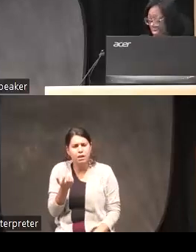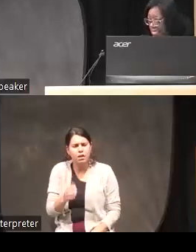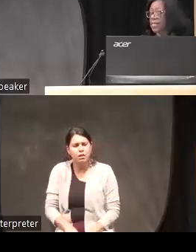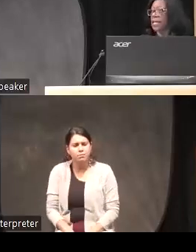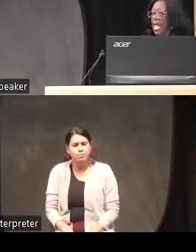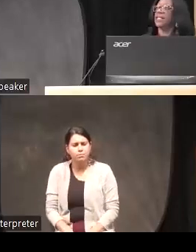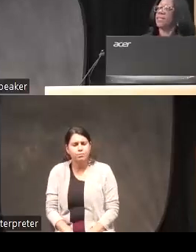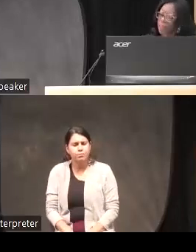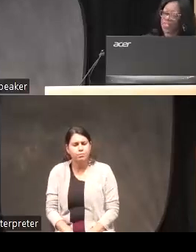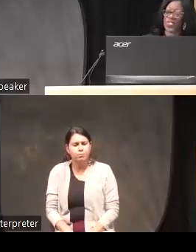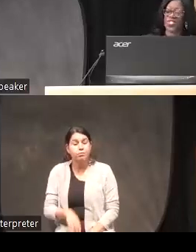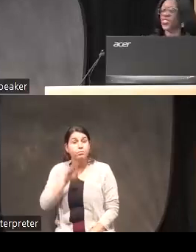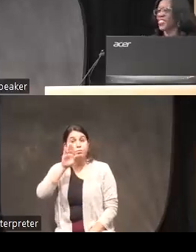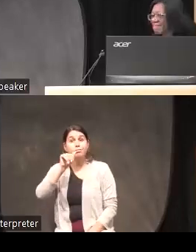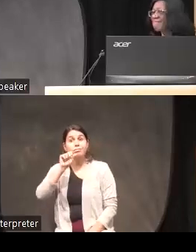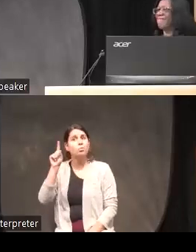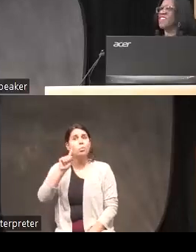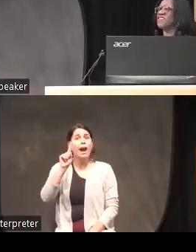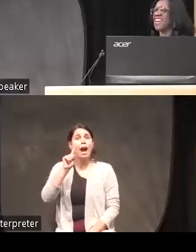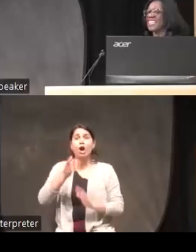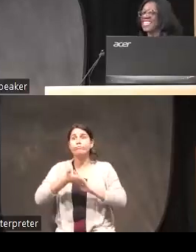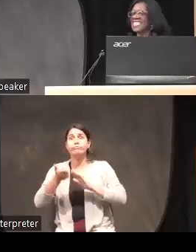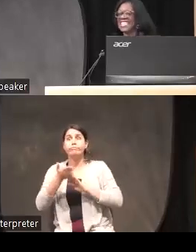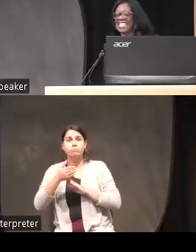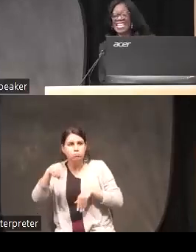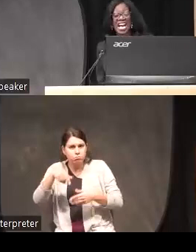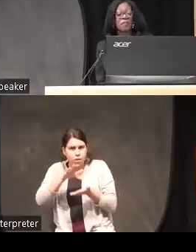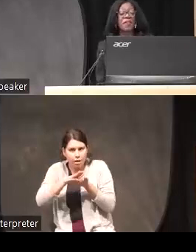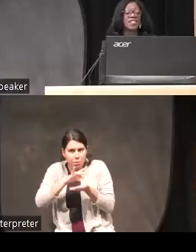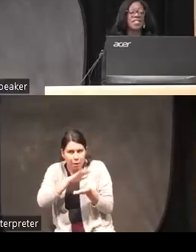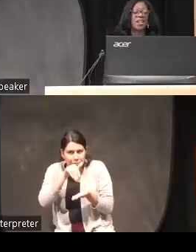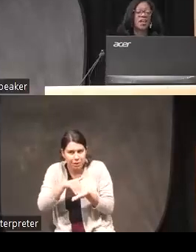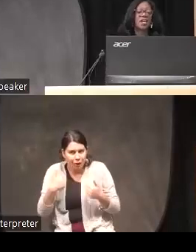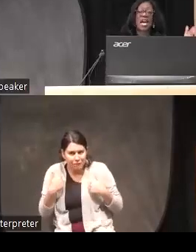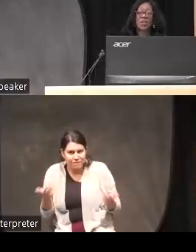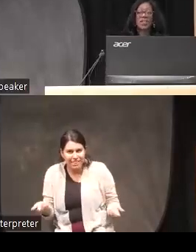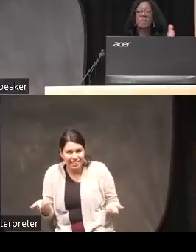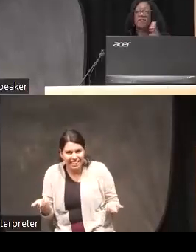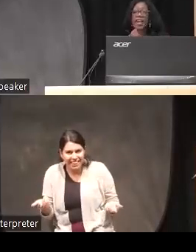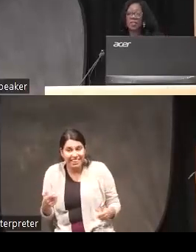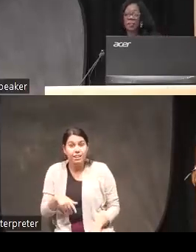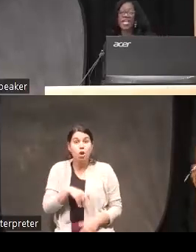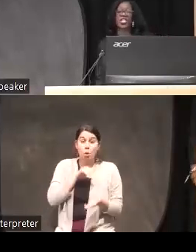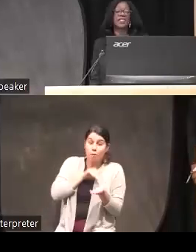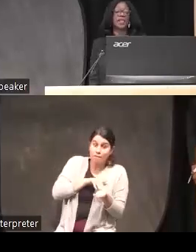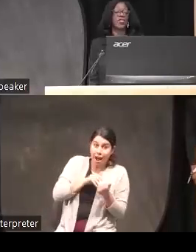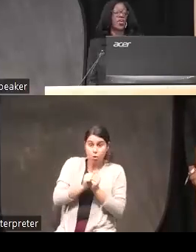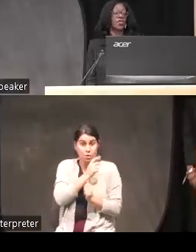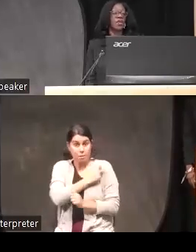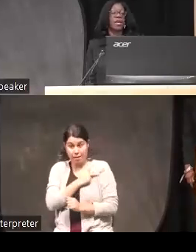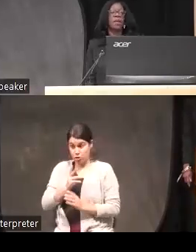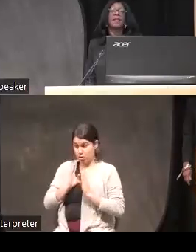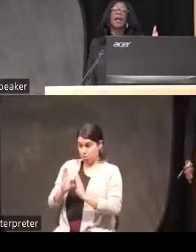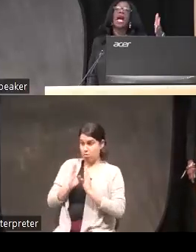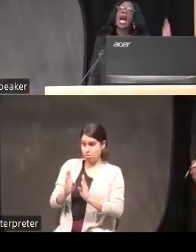operates in academic medical centers, right? It operates not only from provider to patient, as I've